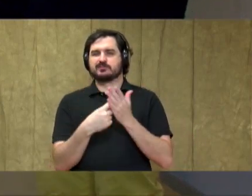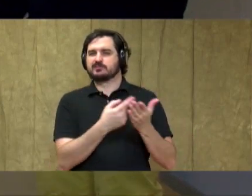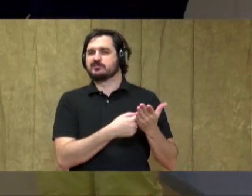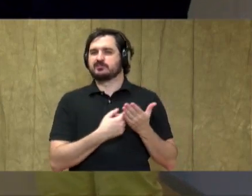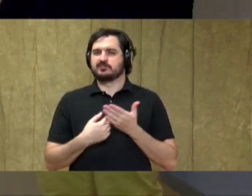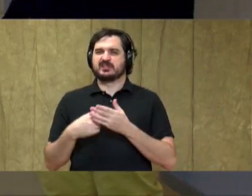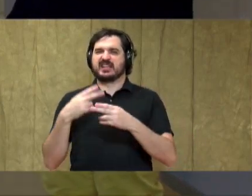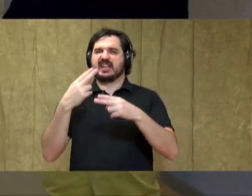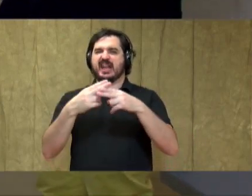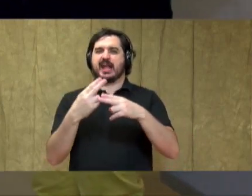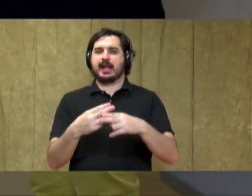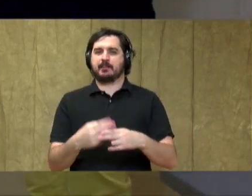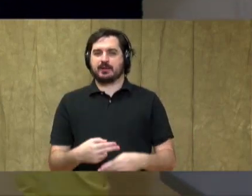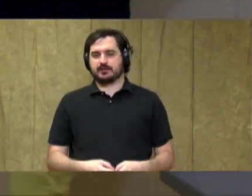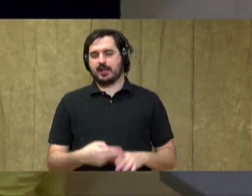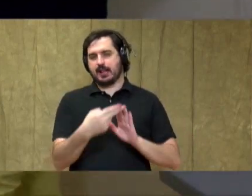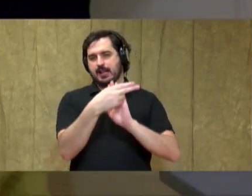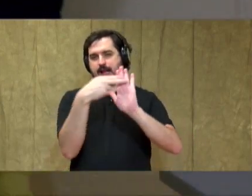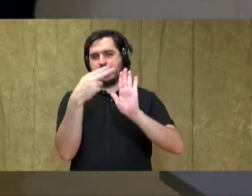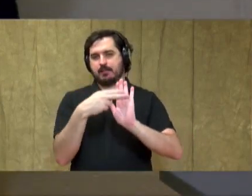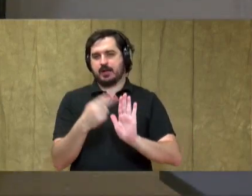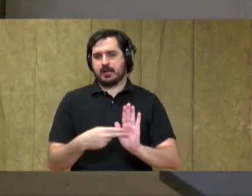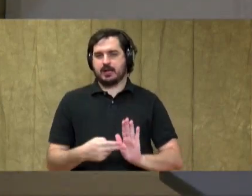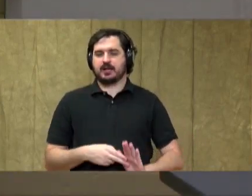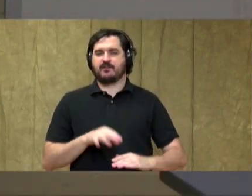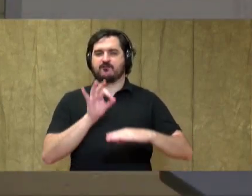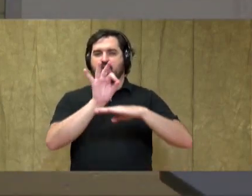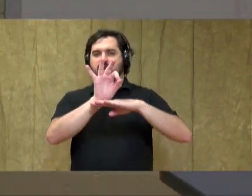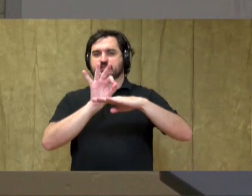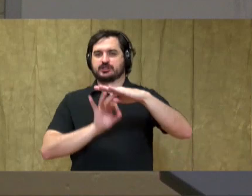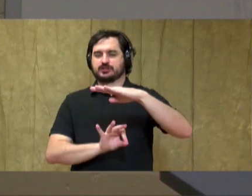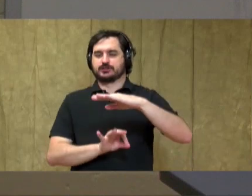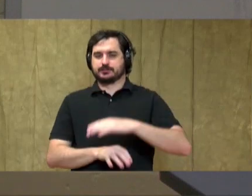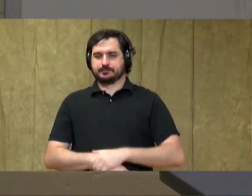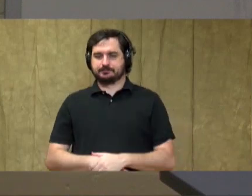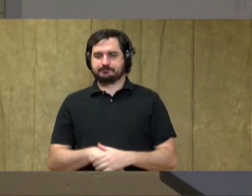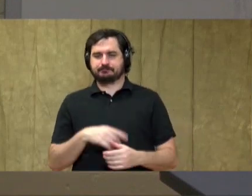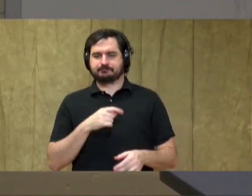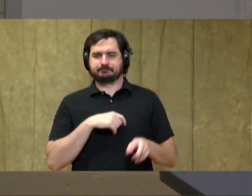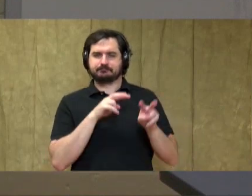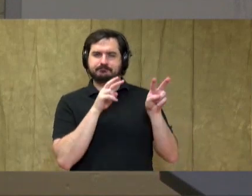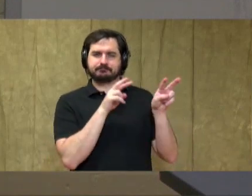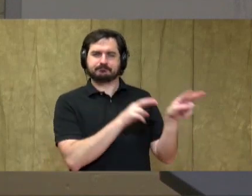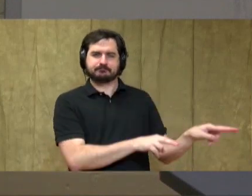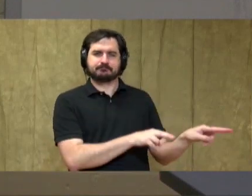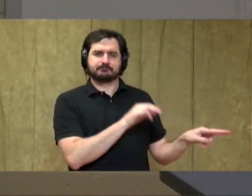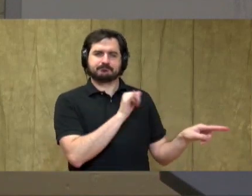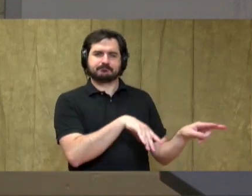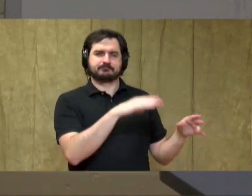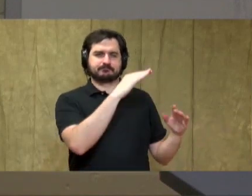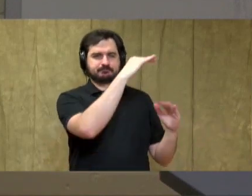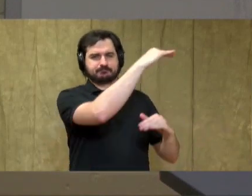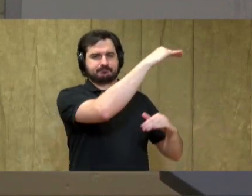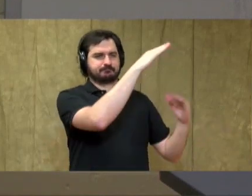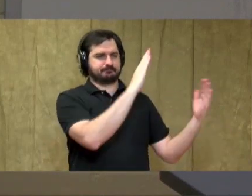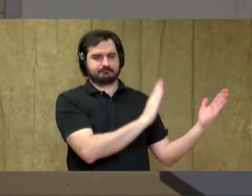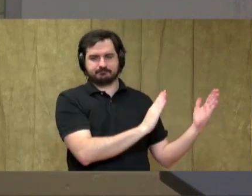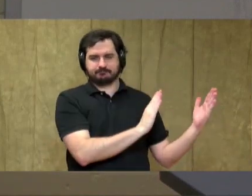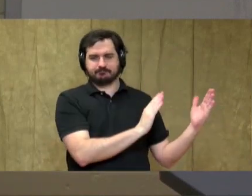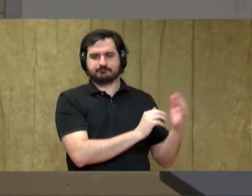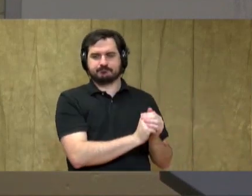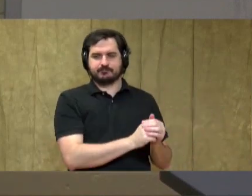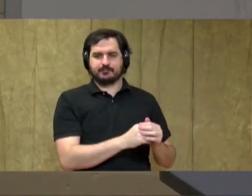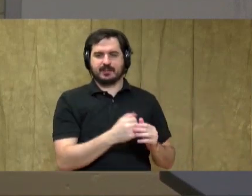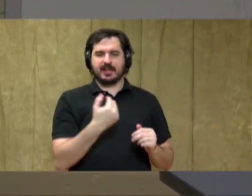this is a review for you. So let's look over here at this base 10 block. We see that we have 4 columns